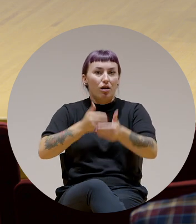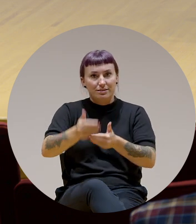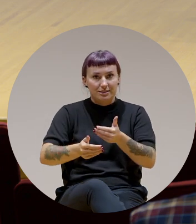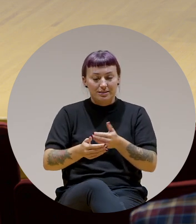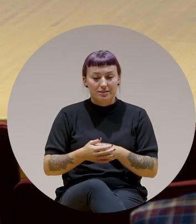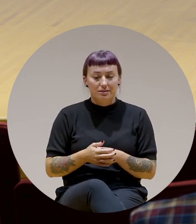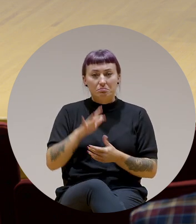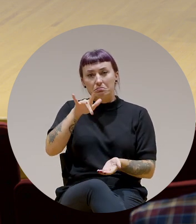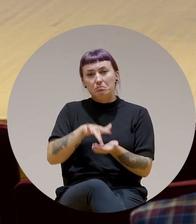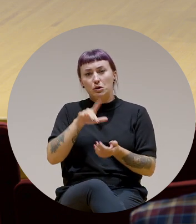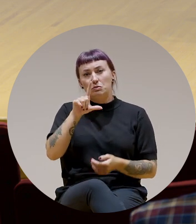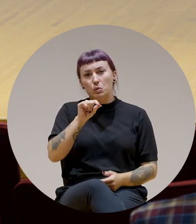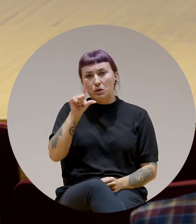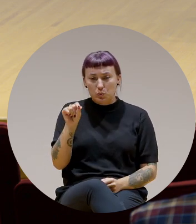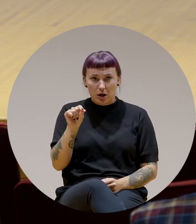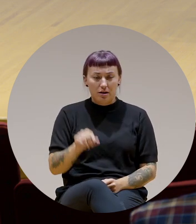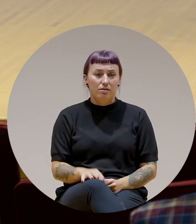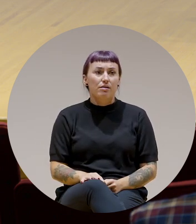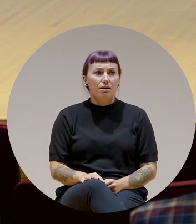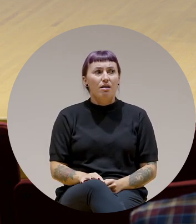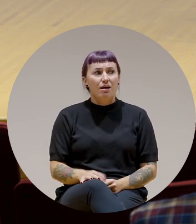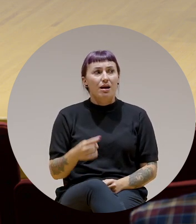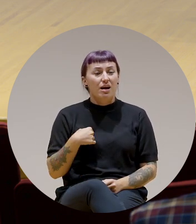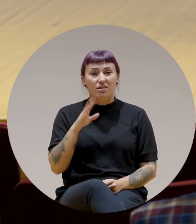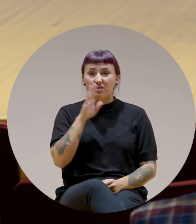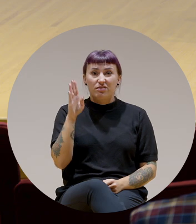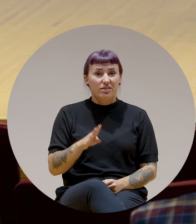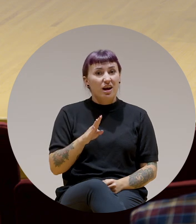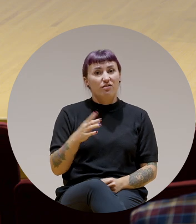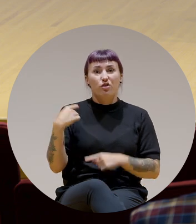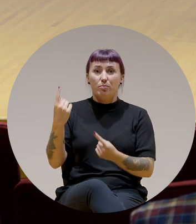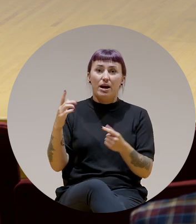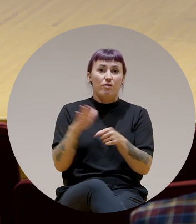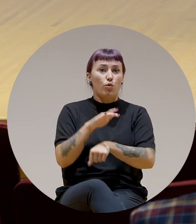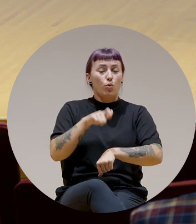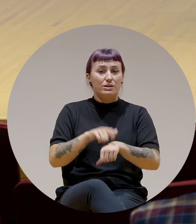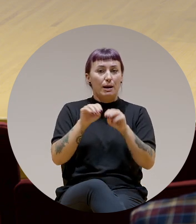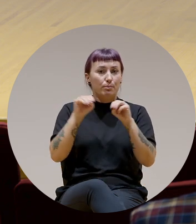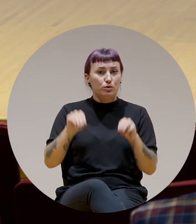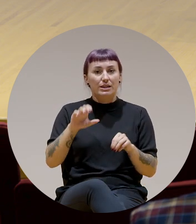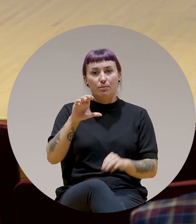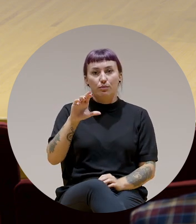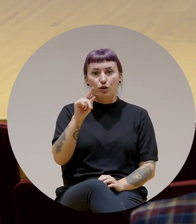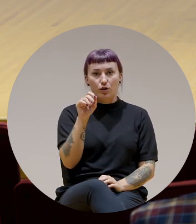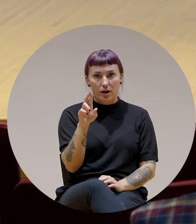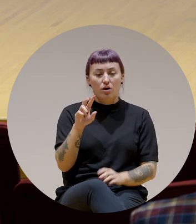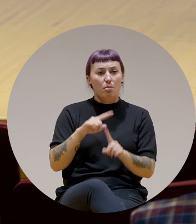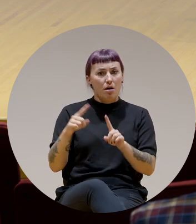process in mid-2020. I've never been a full-time museum curator, but